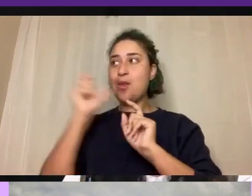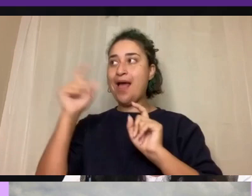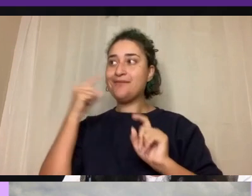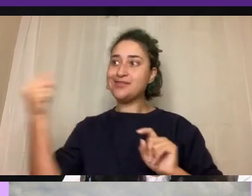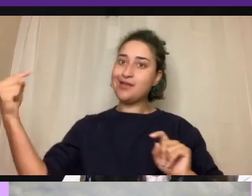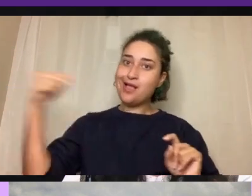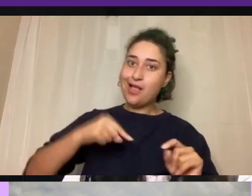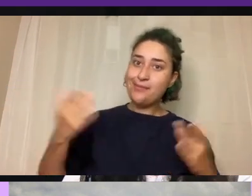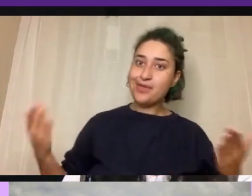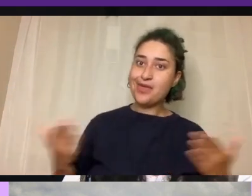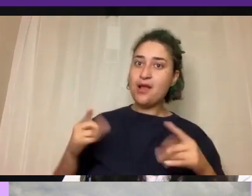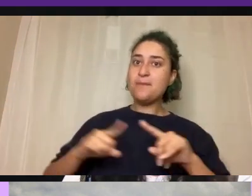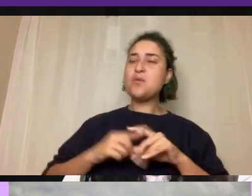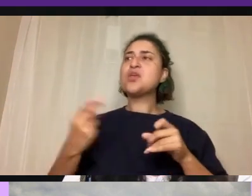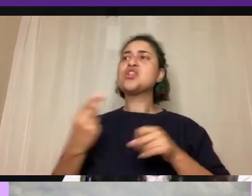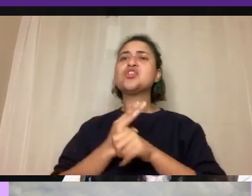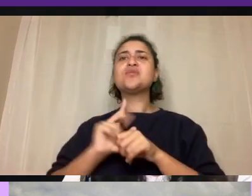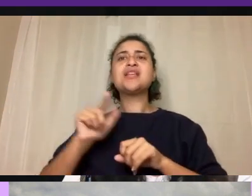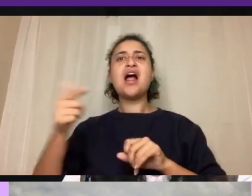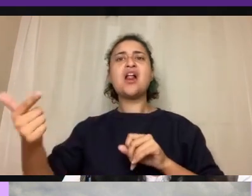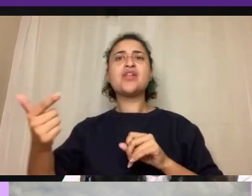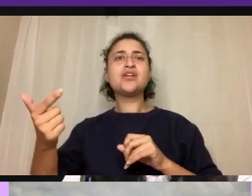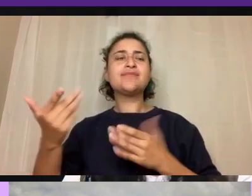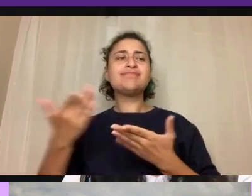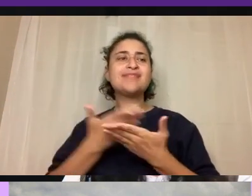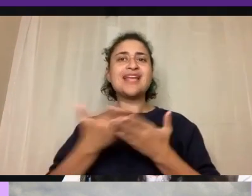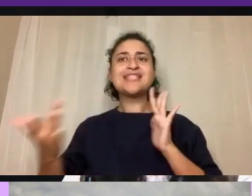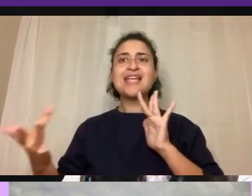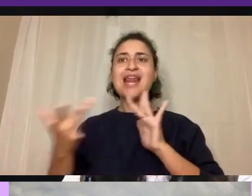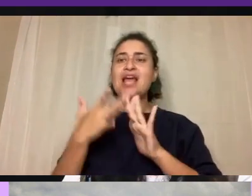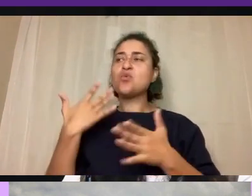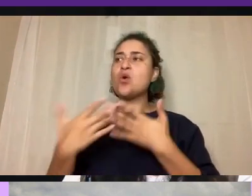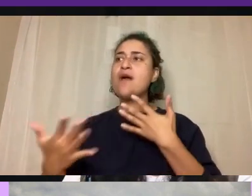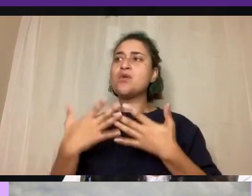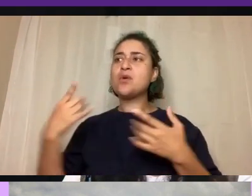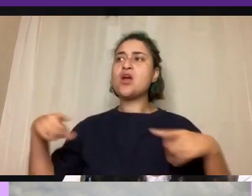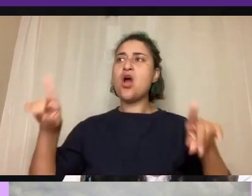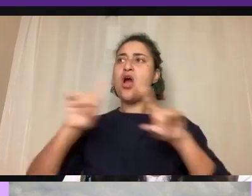to connect wherever we are around the world if we want to collaborate. So